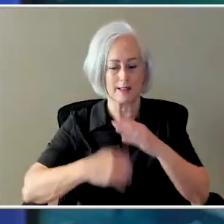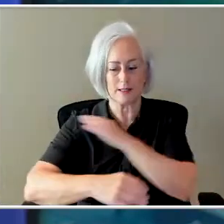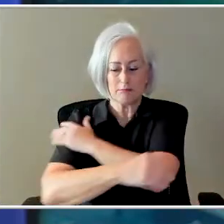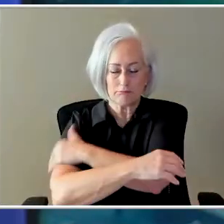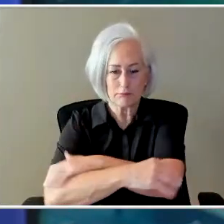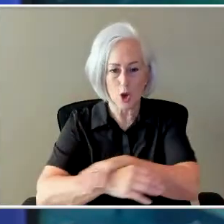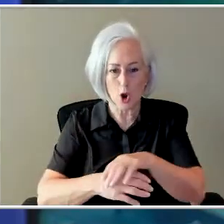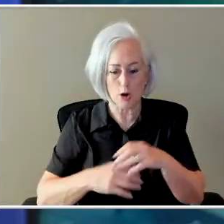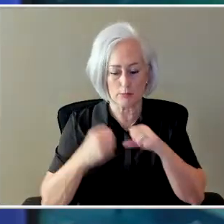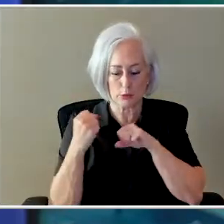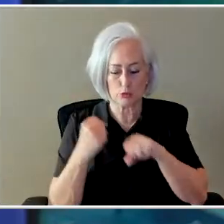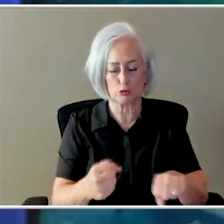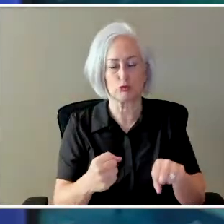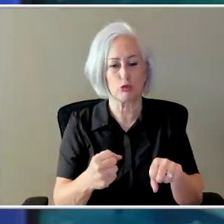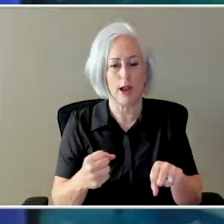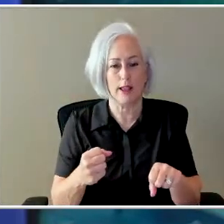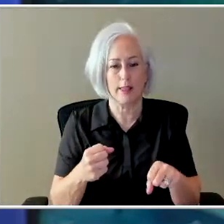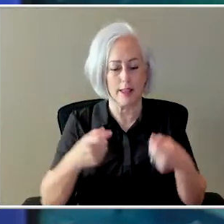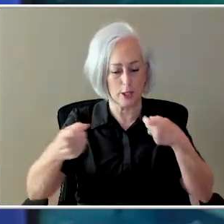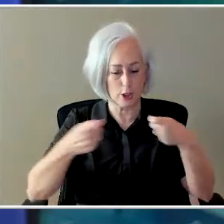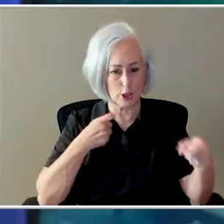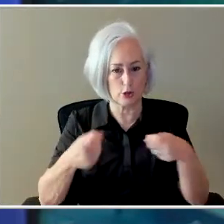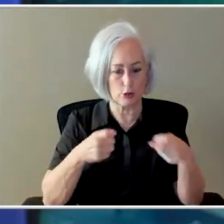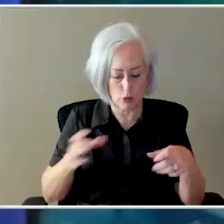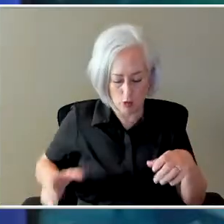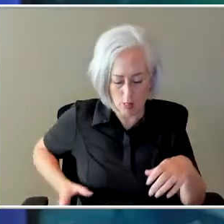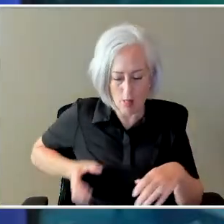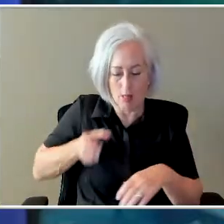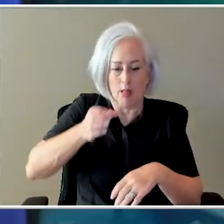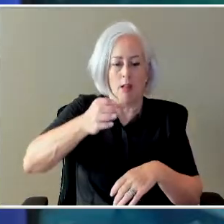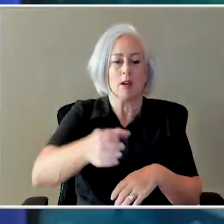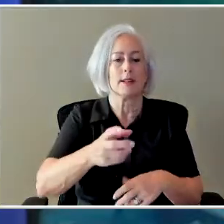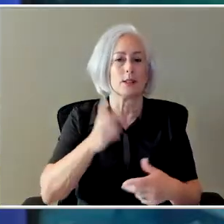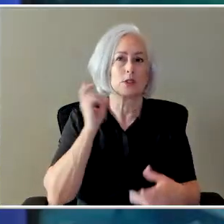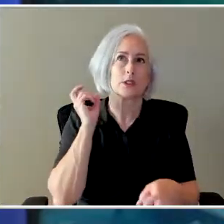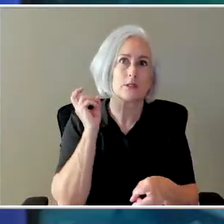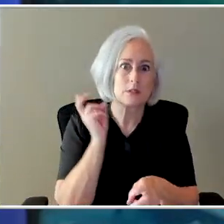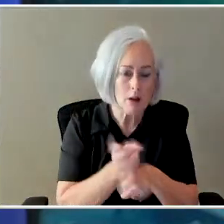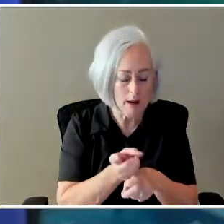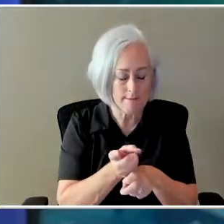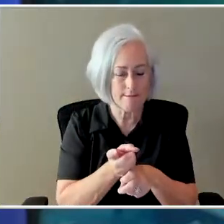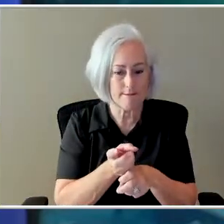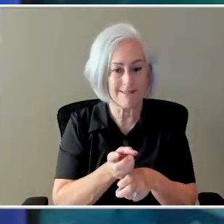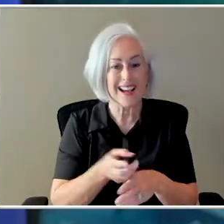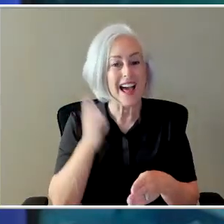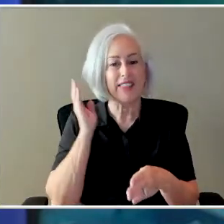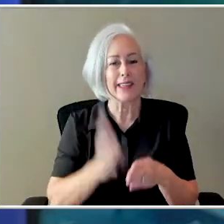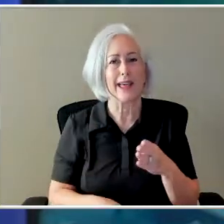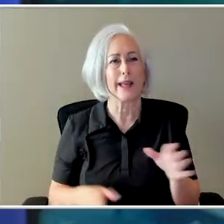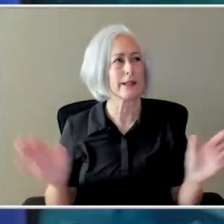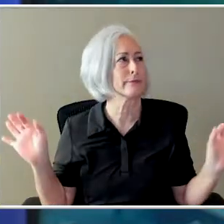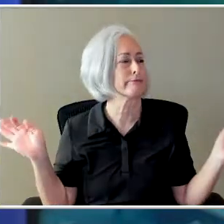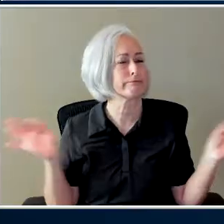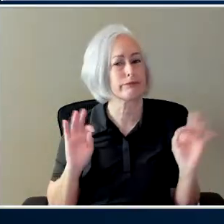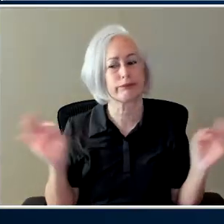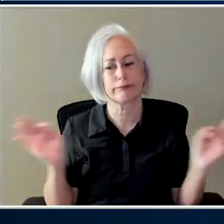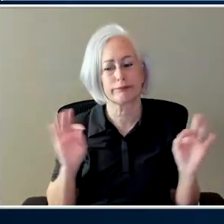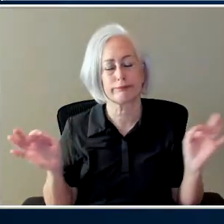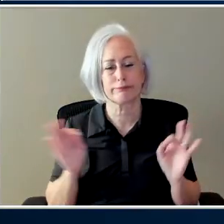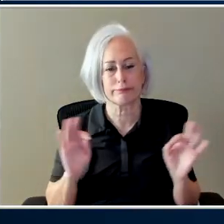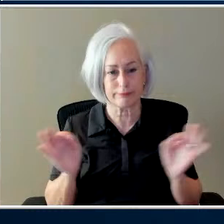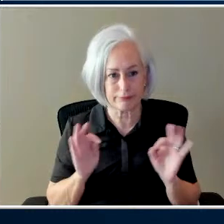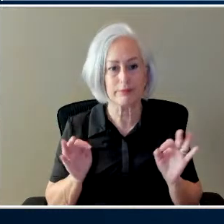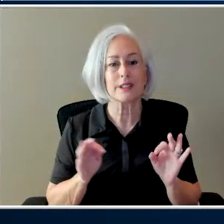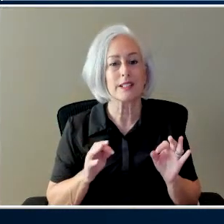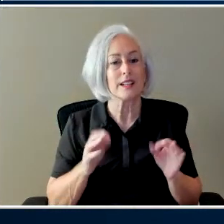I guess control, and it was really tough. Was it? And then when I did it at the end, it was like super easy. Kind of tried to simulate things that you might be